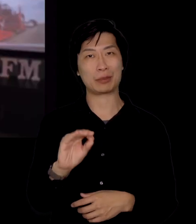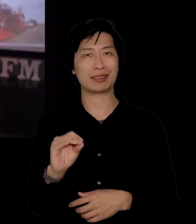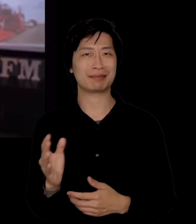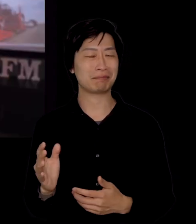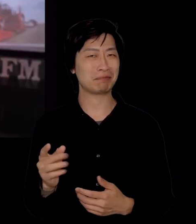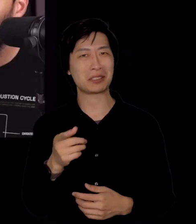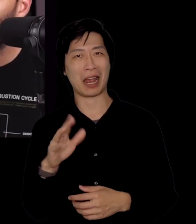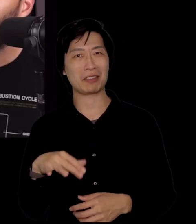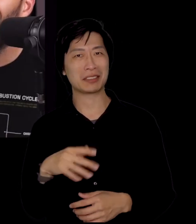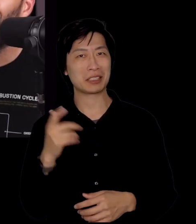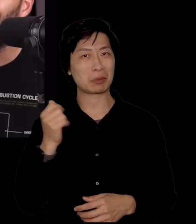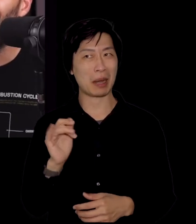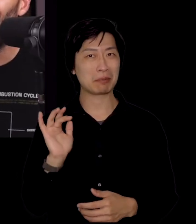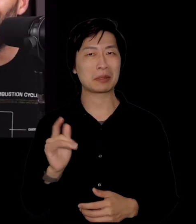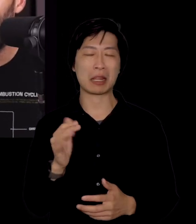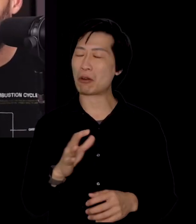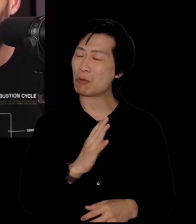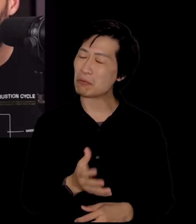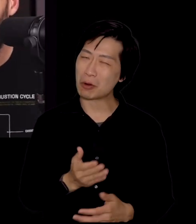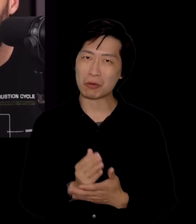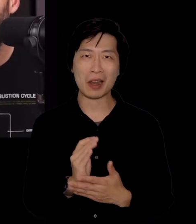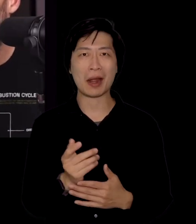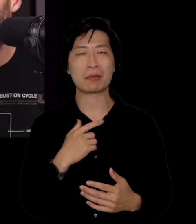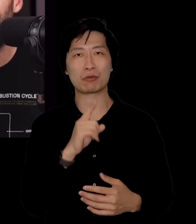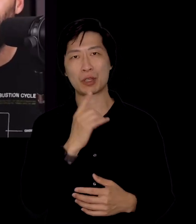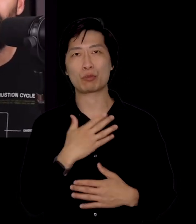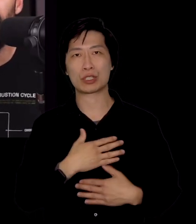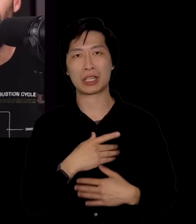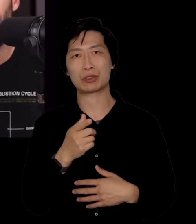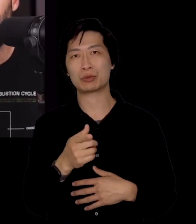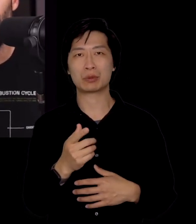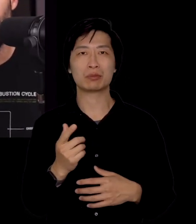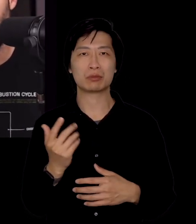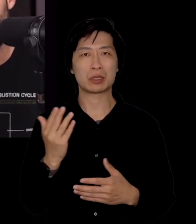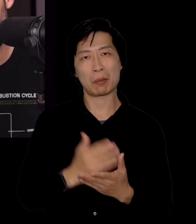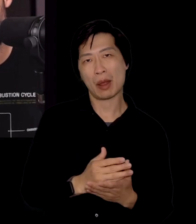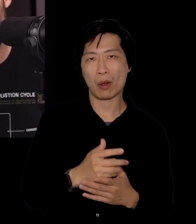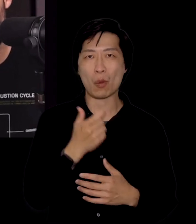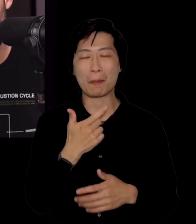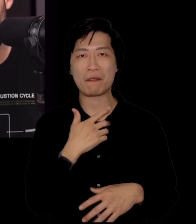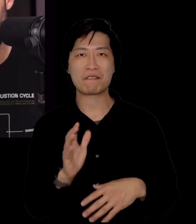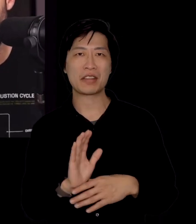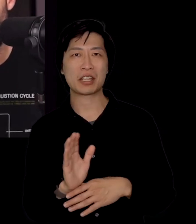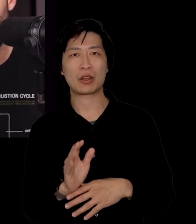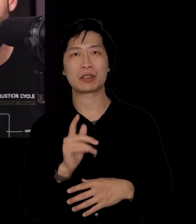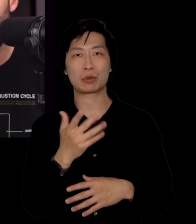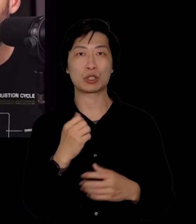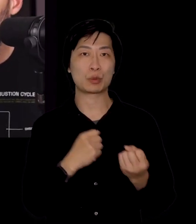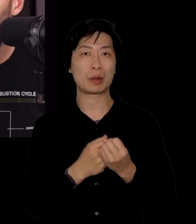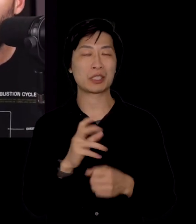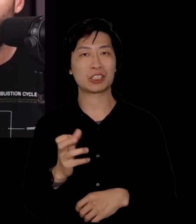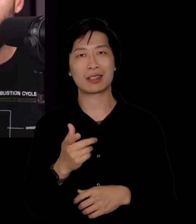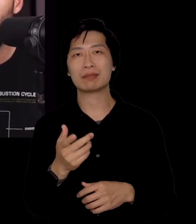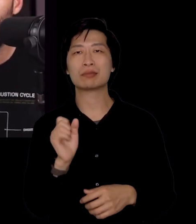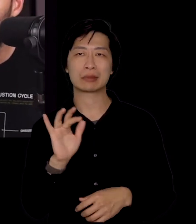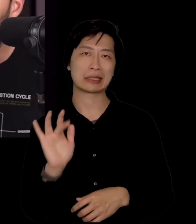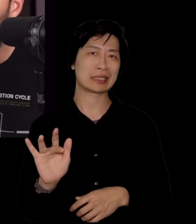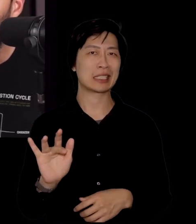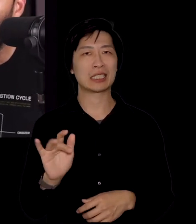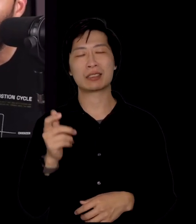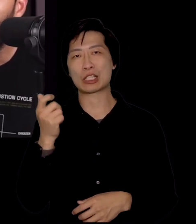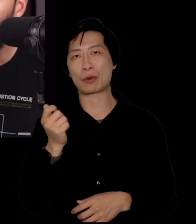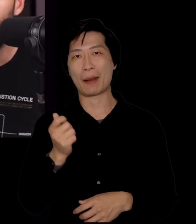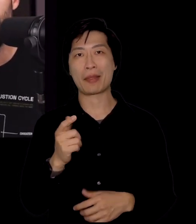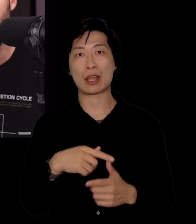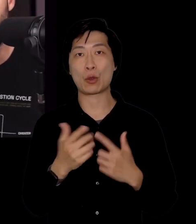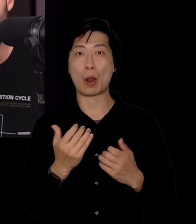69% of you are not subscribed, and that's completely okay. I really appreciate you stopping by and watching my videos. But if you'd like to support the channel,